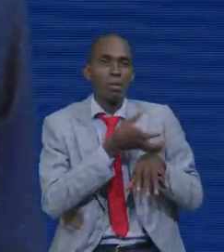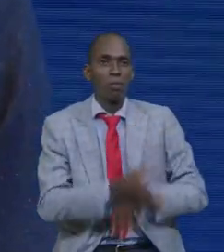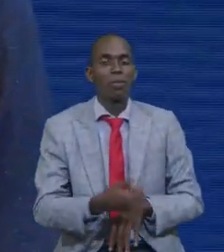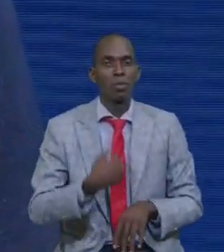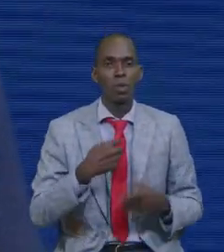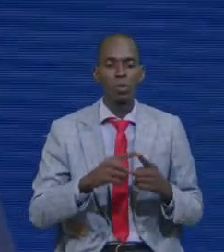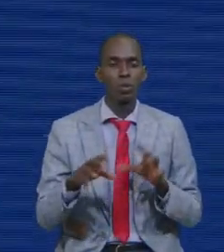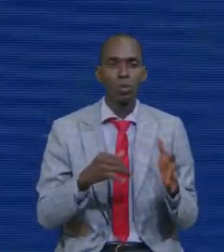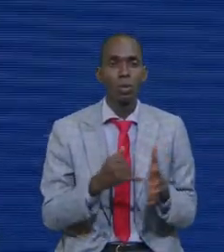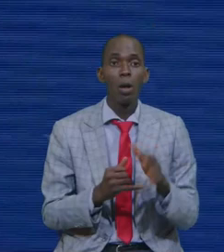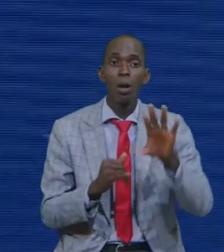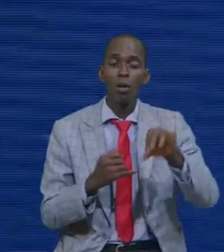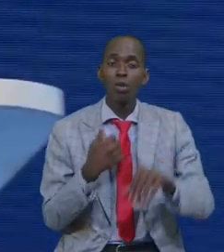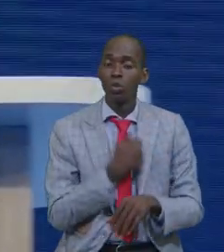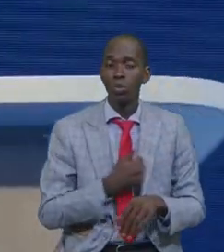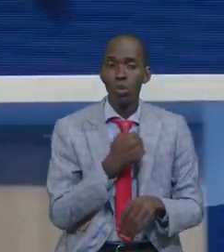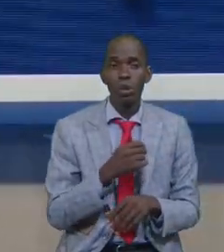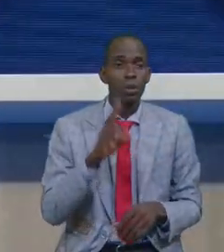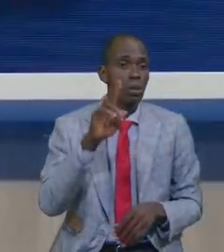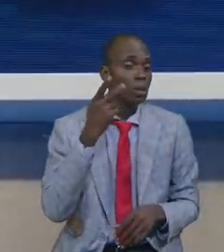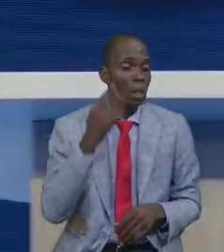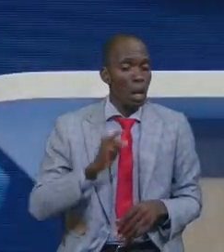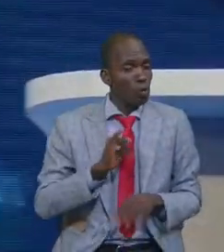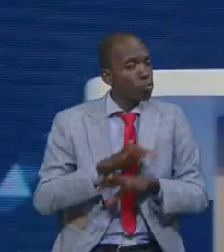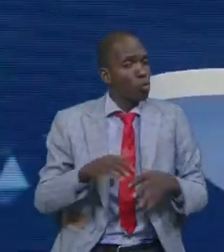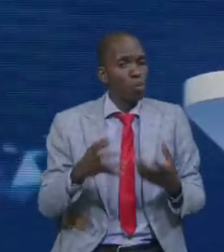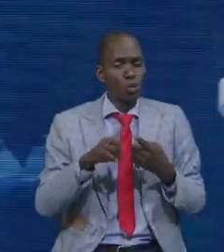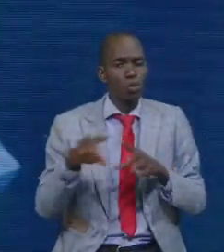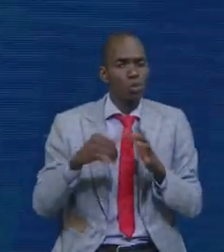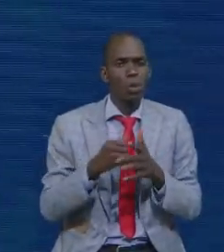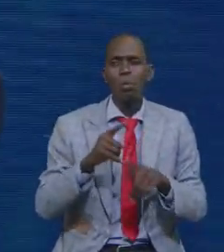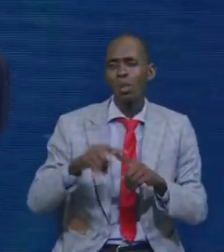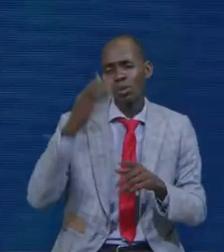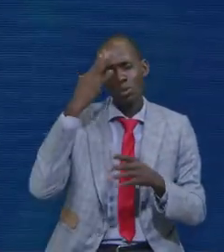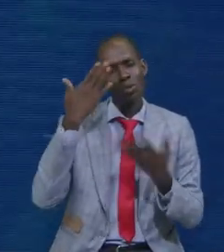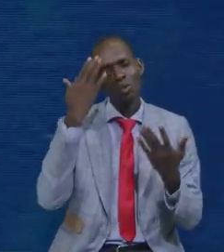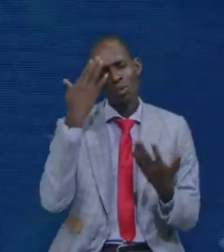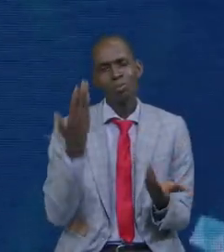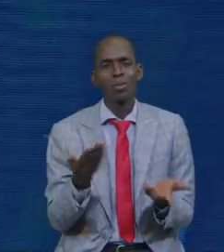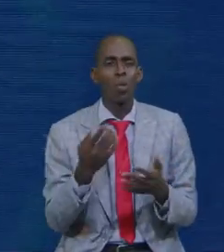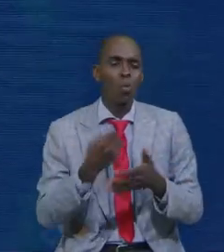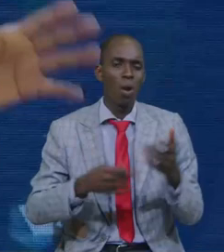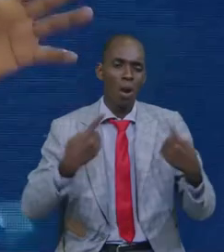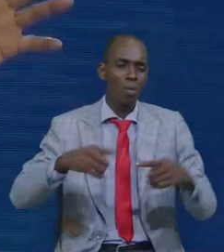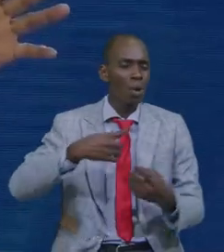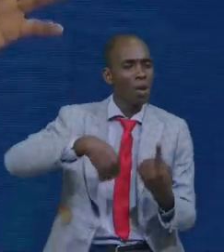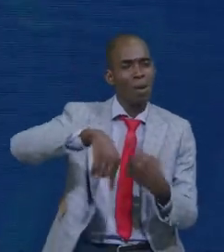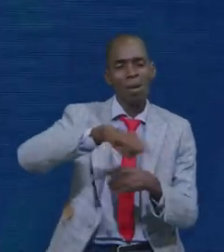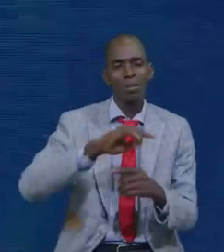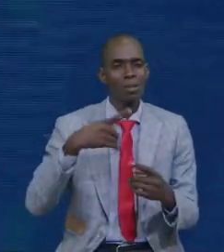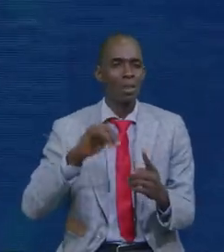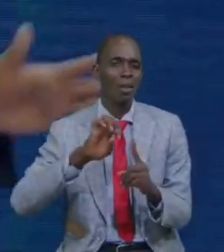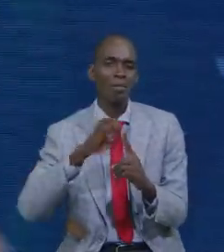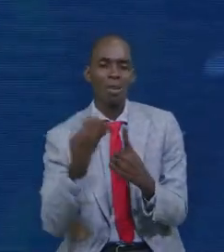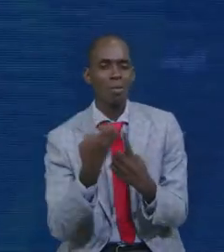into, you know, that erroneous psychology that says man is good morally